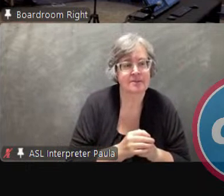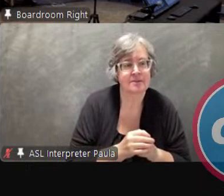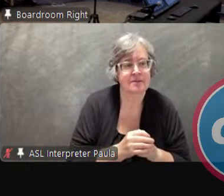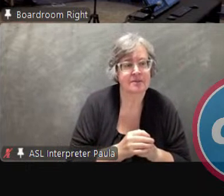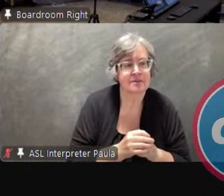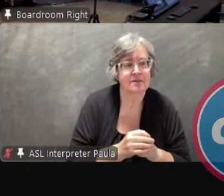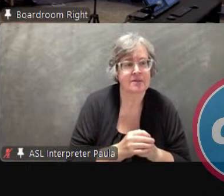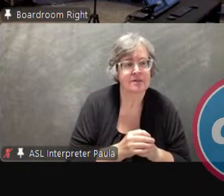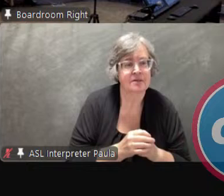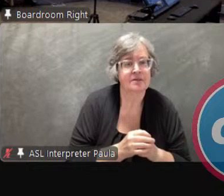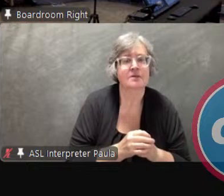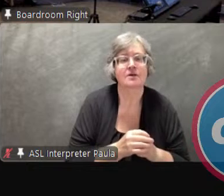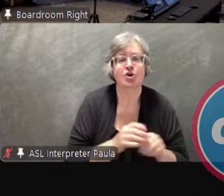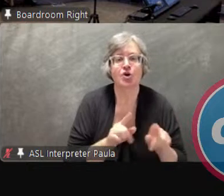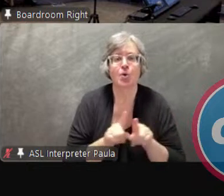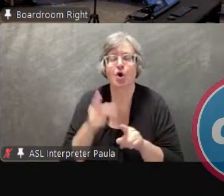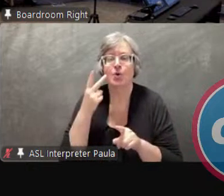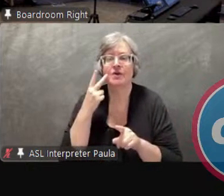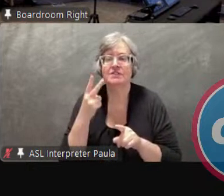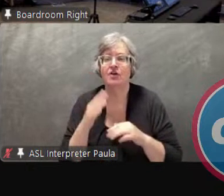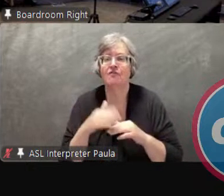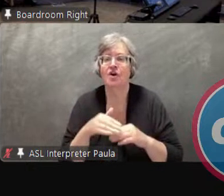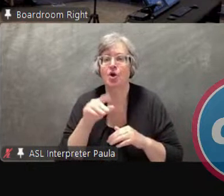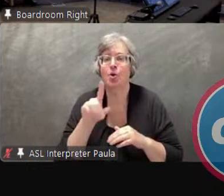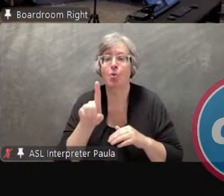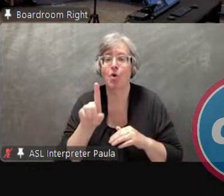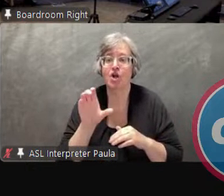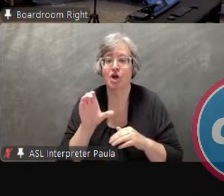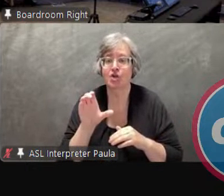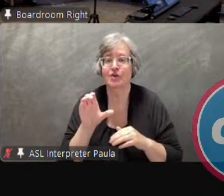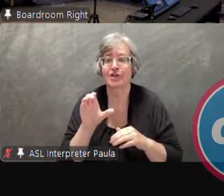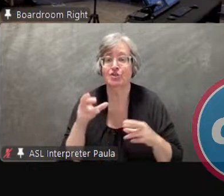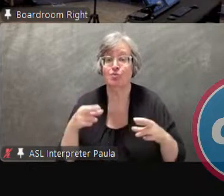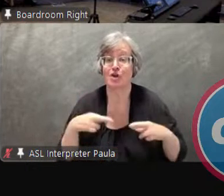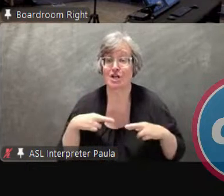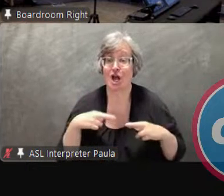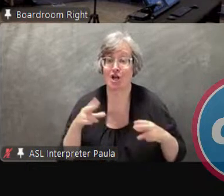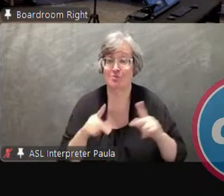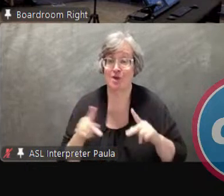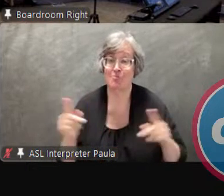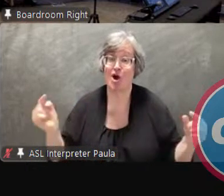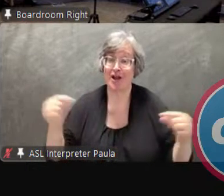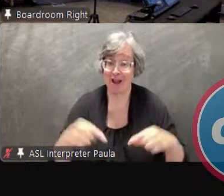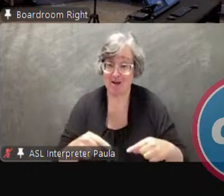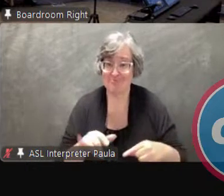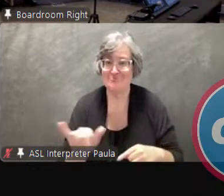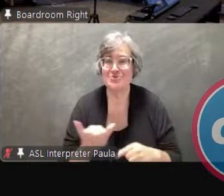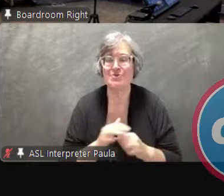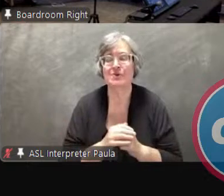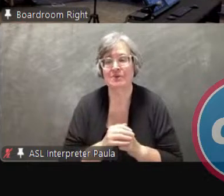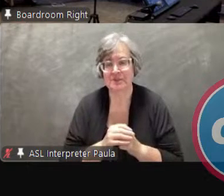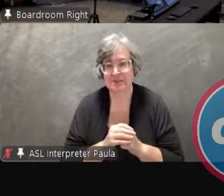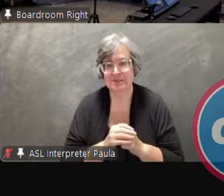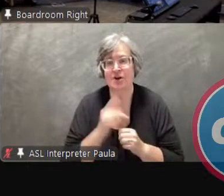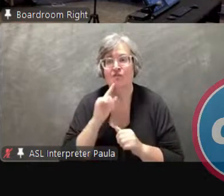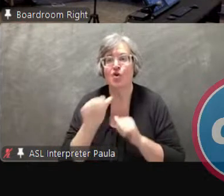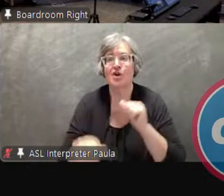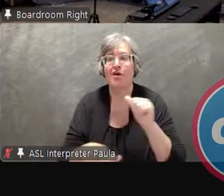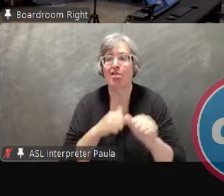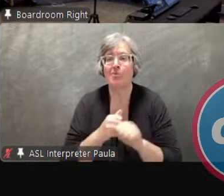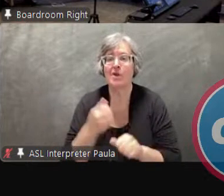I was also happy to see the more than 100 invited retirees who also joined us for an alumni